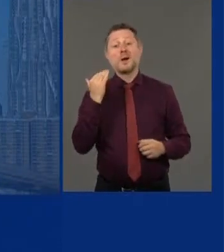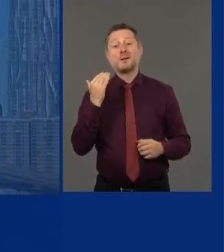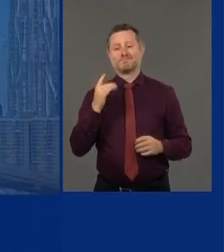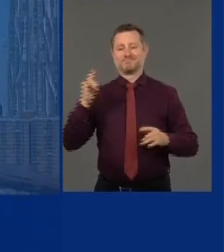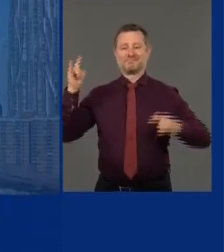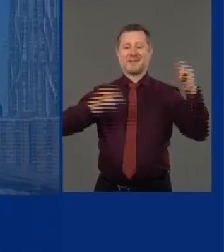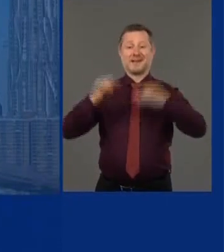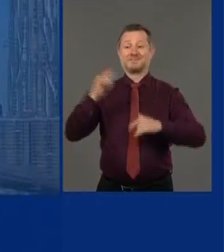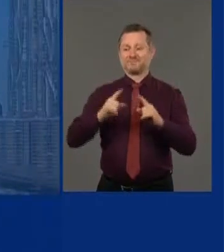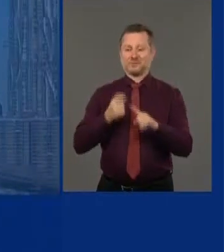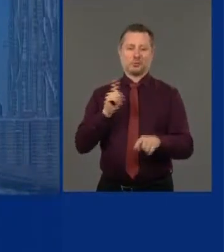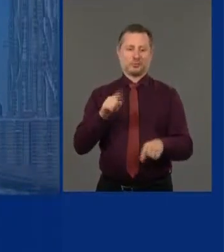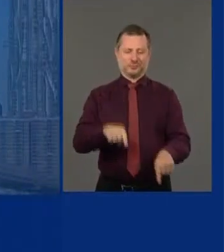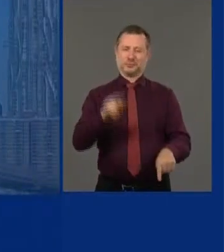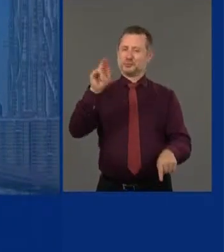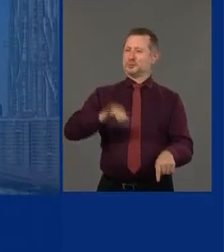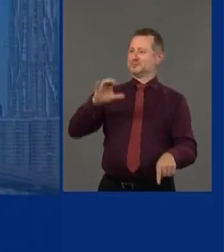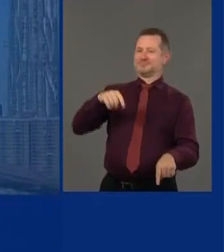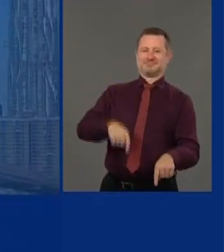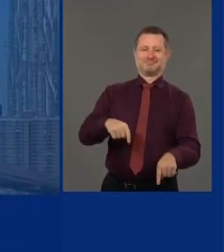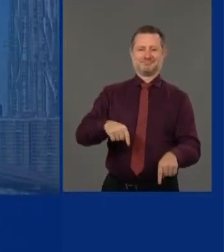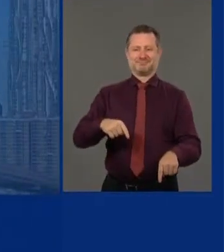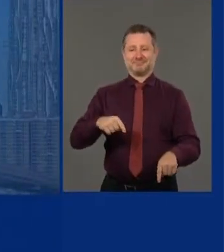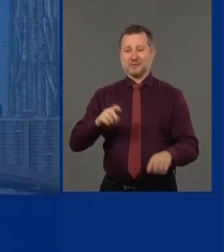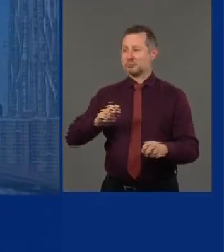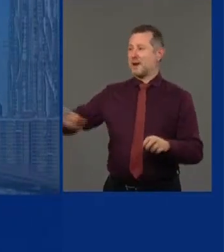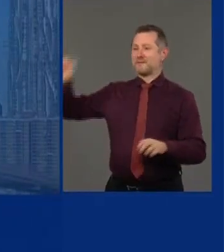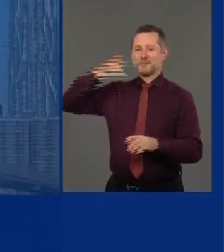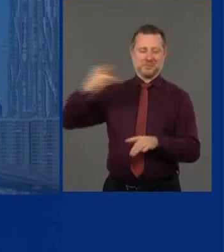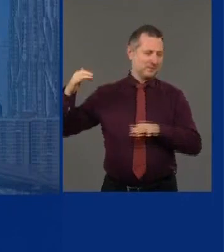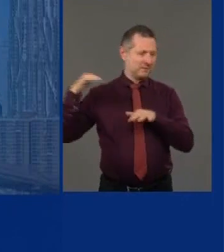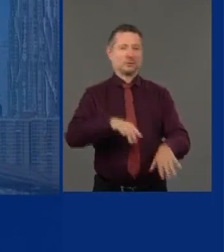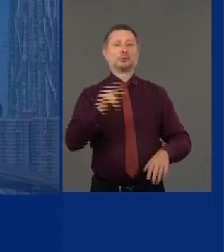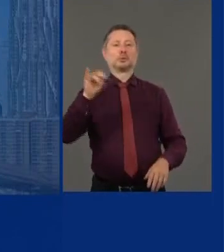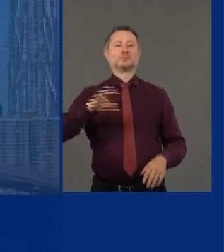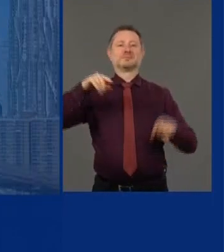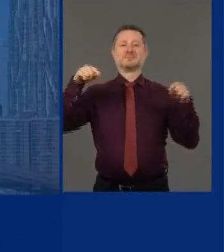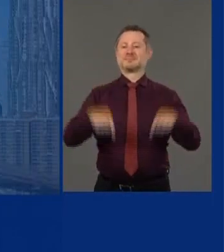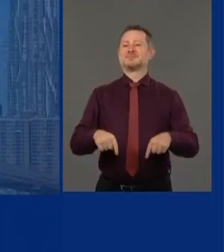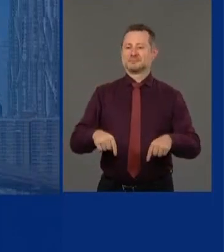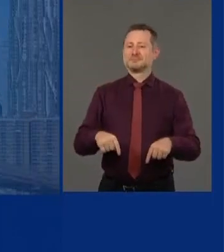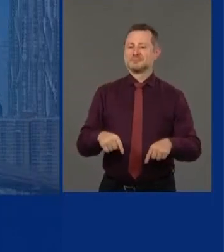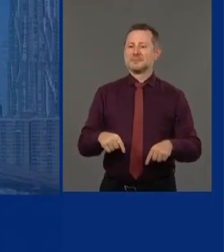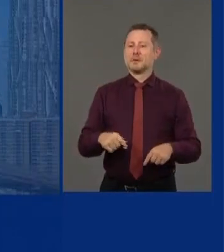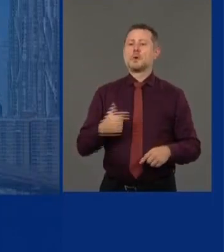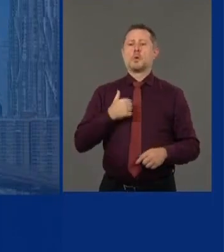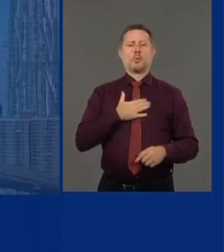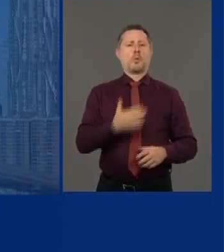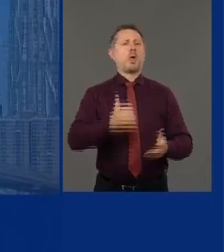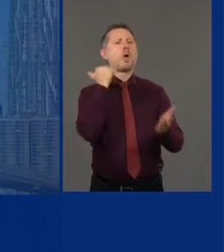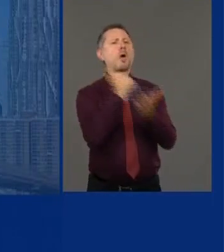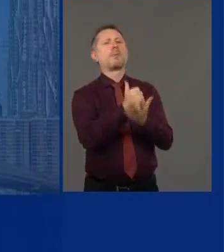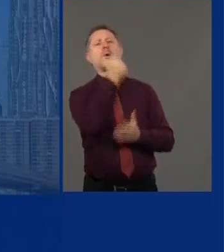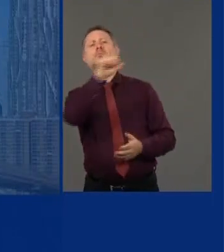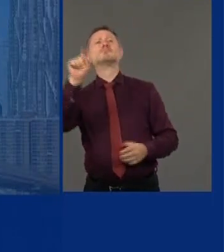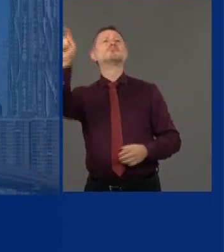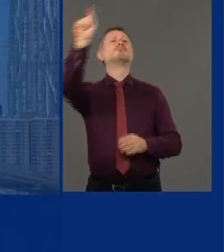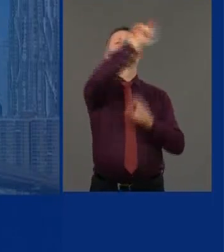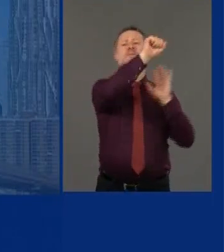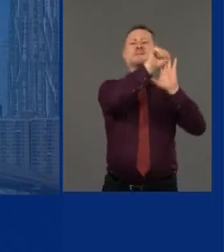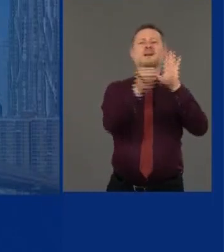New York City is where most of the travelers come. We have offered help to any state that is experiencing a